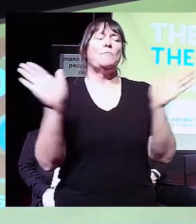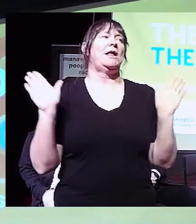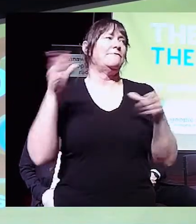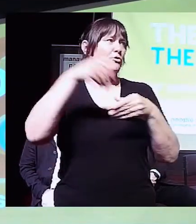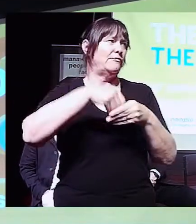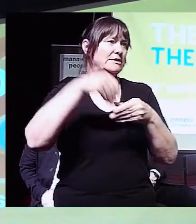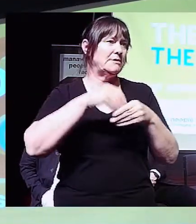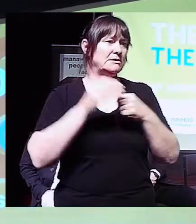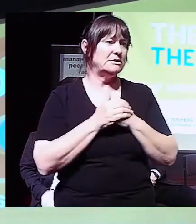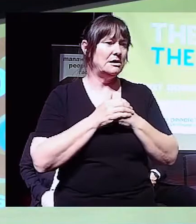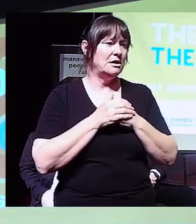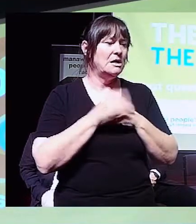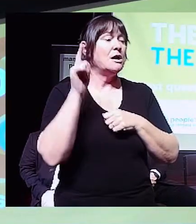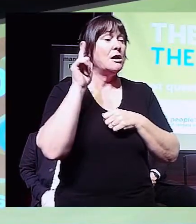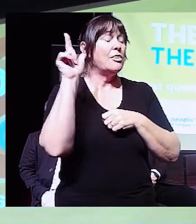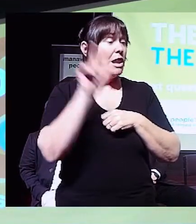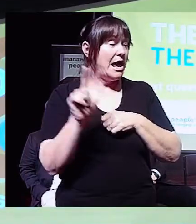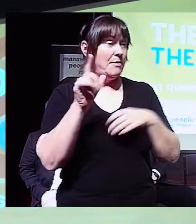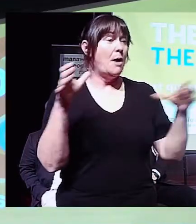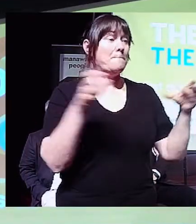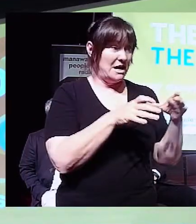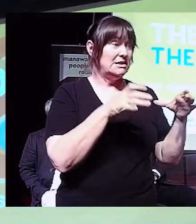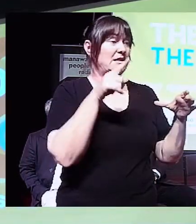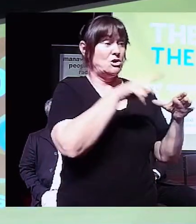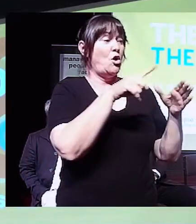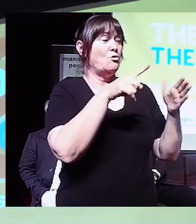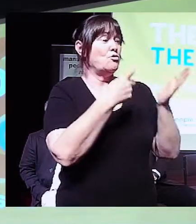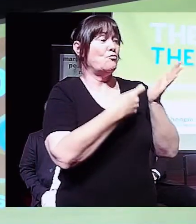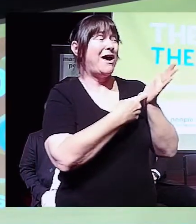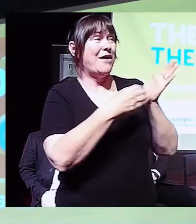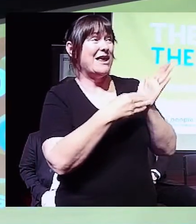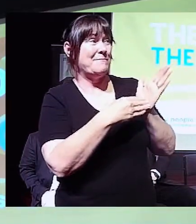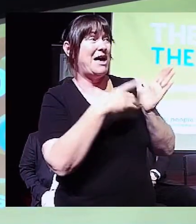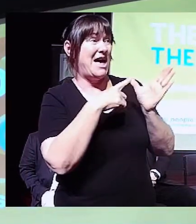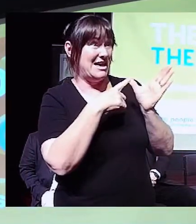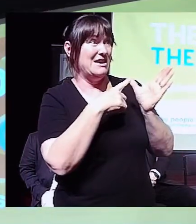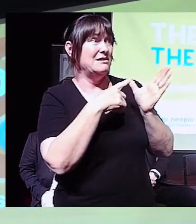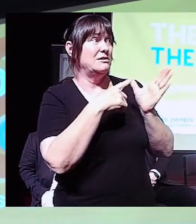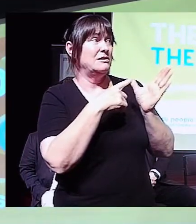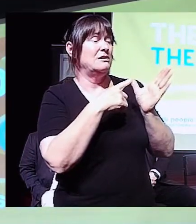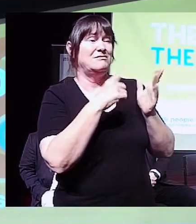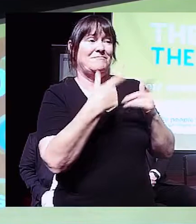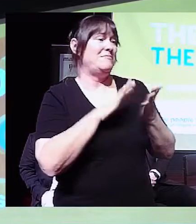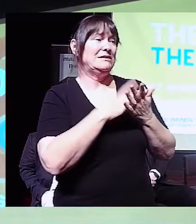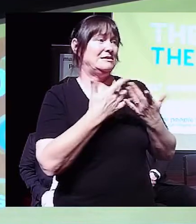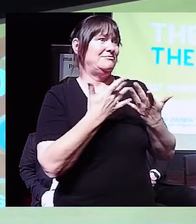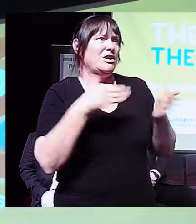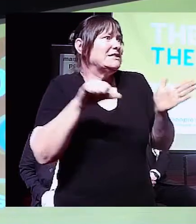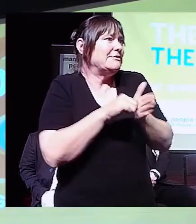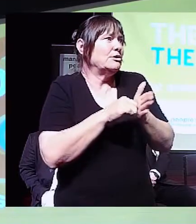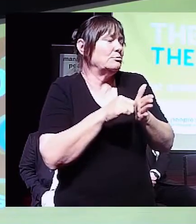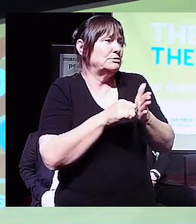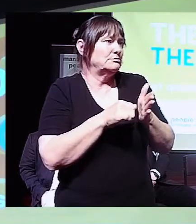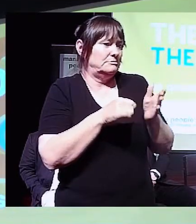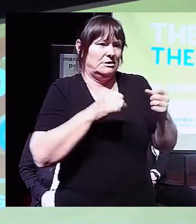the Resource Management Act, in terms of KiwiBuild, strangles development and stops it from going ahead. What we saw in the National Government is houses which